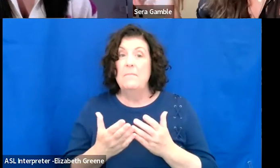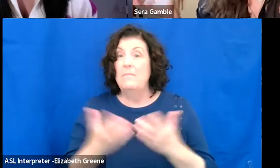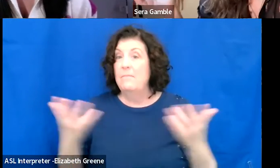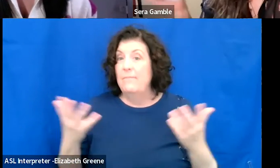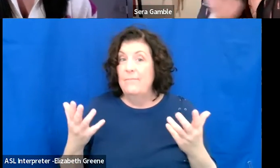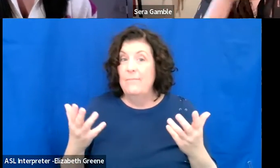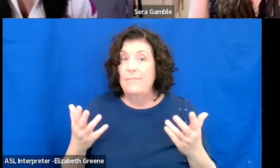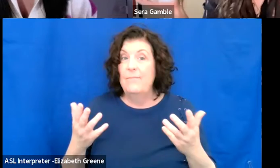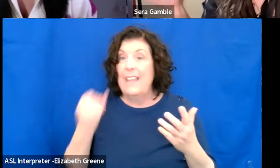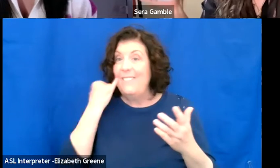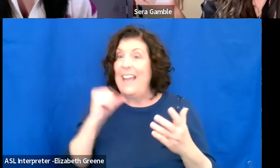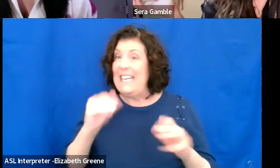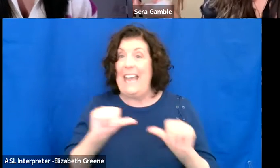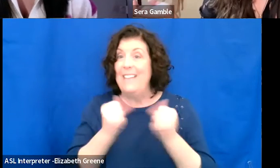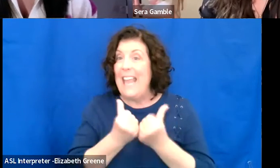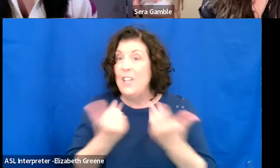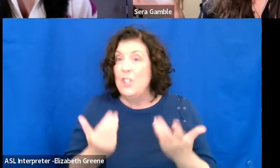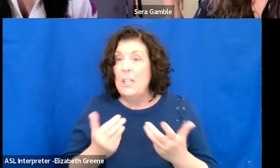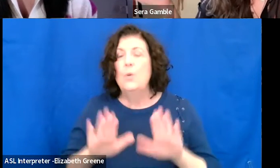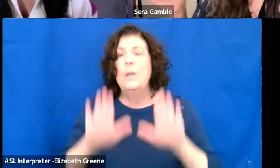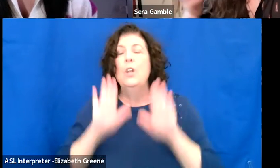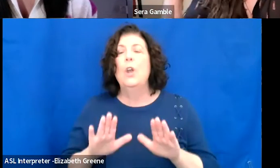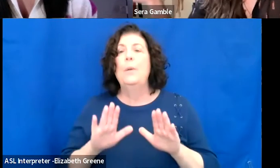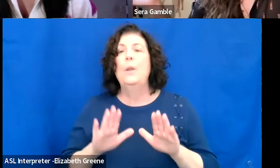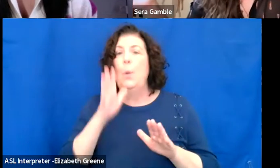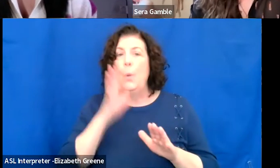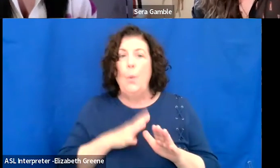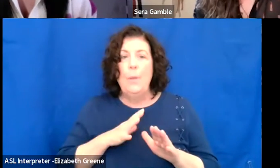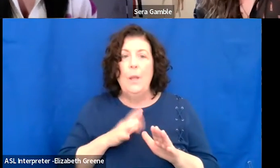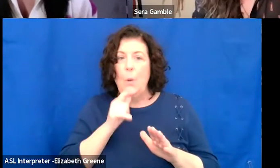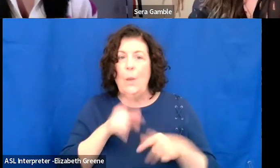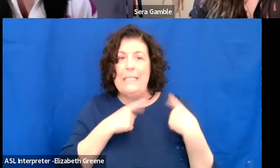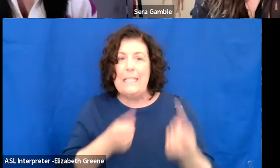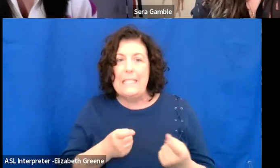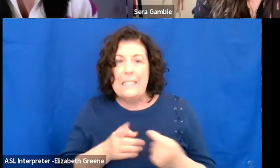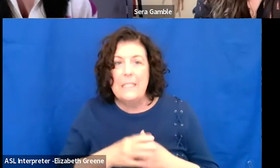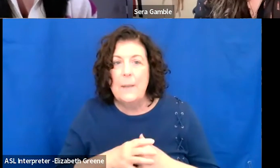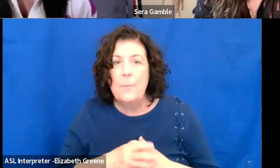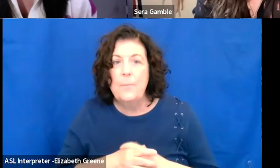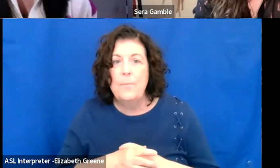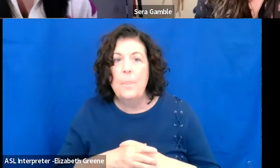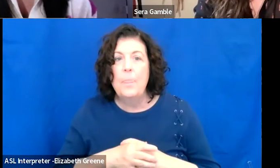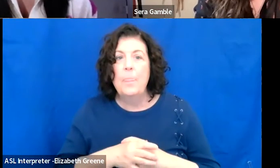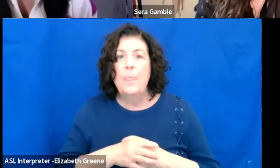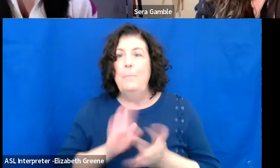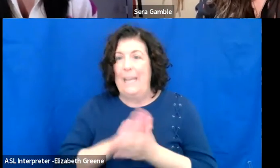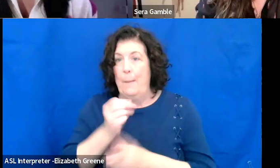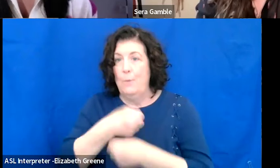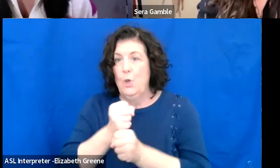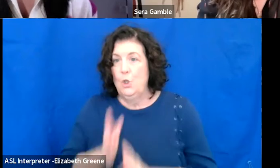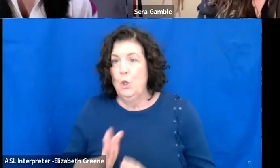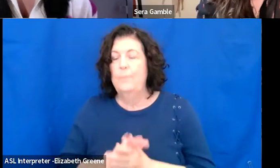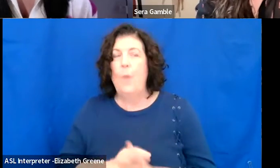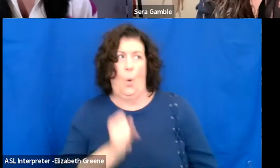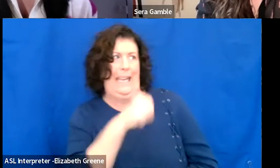I didn't have an agent. It was this incredible woman, Sue Nagel, who has since— Oh my gosh, yes. Producer. And when